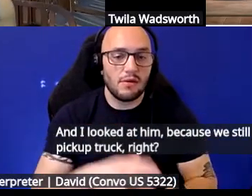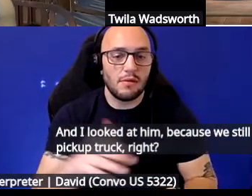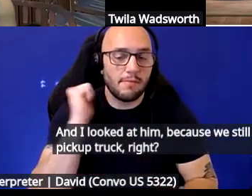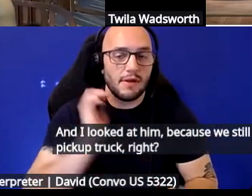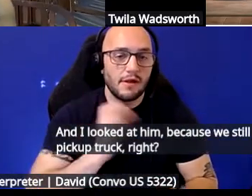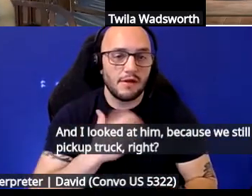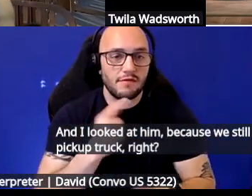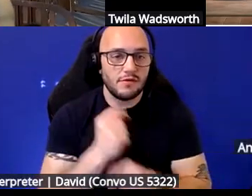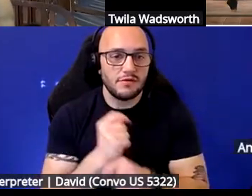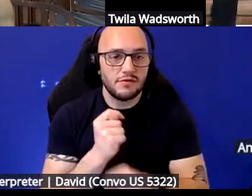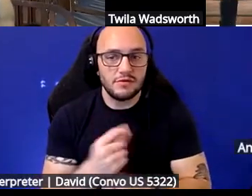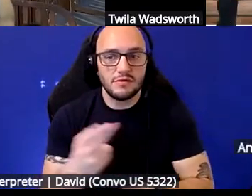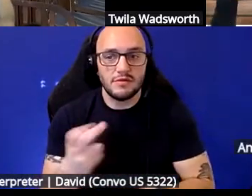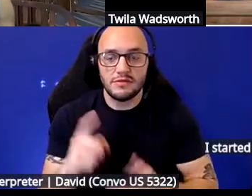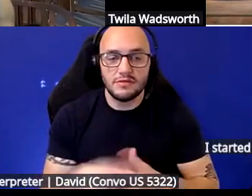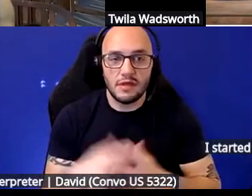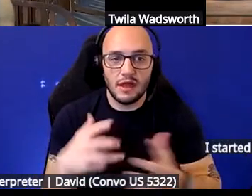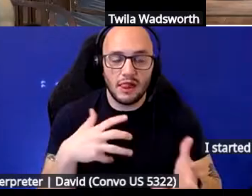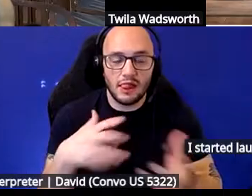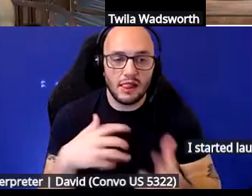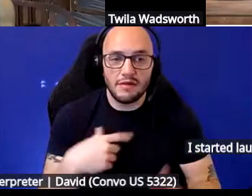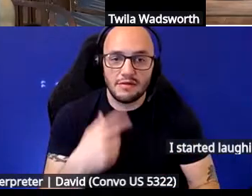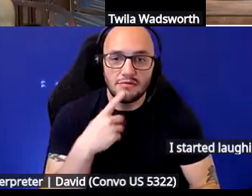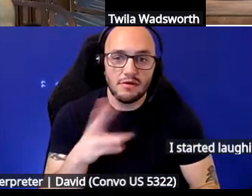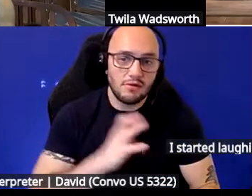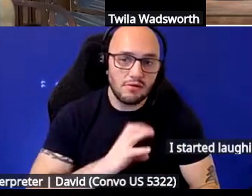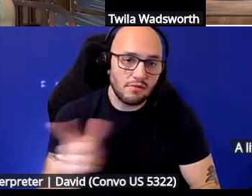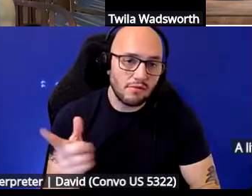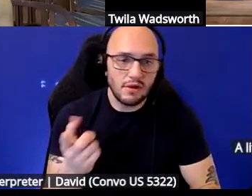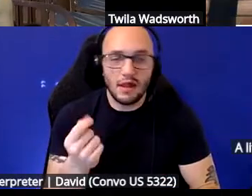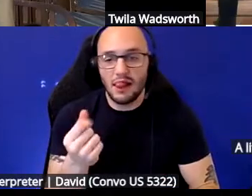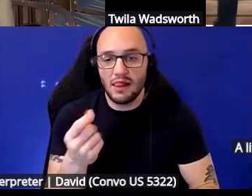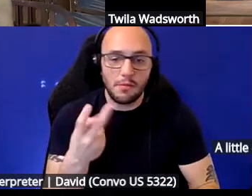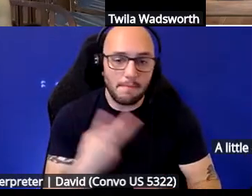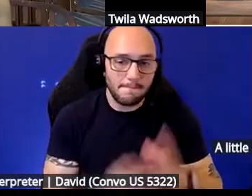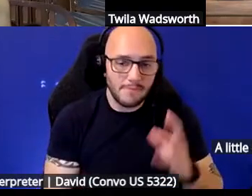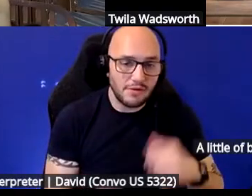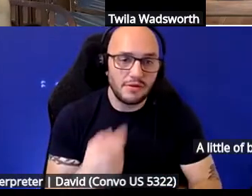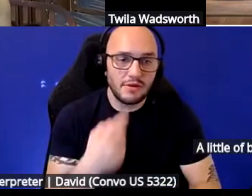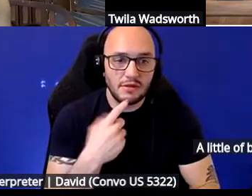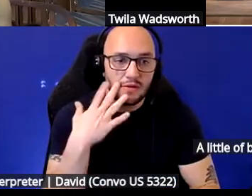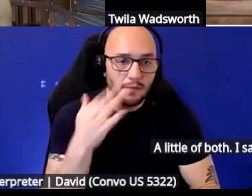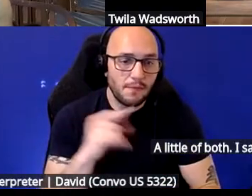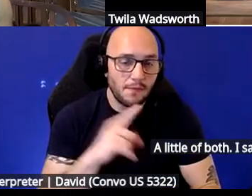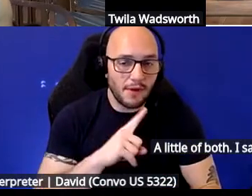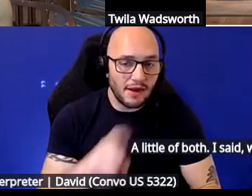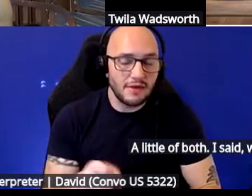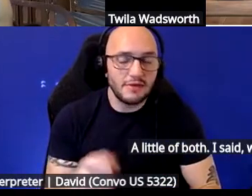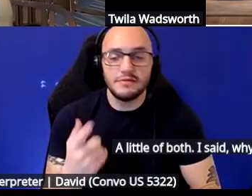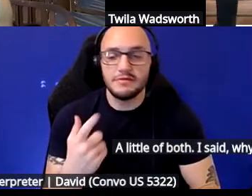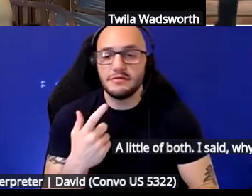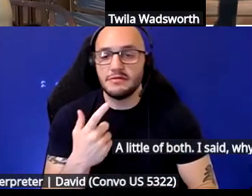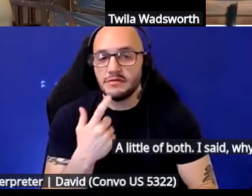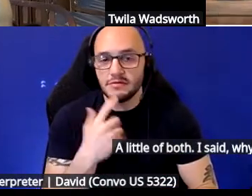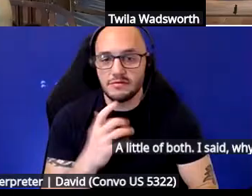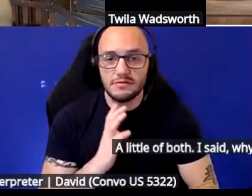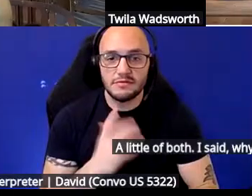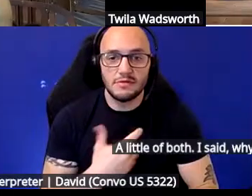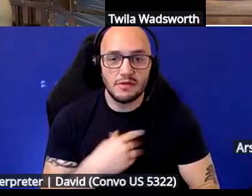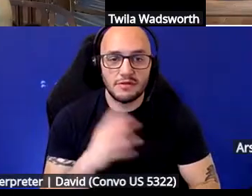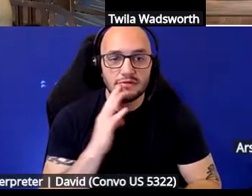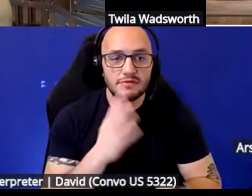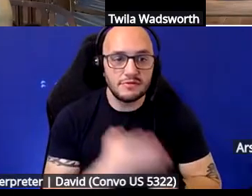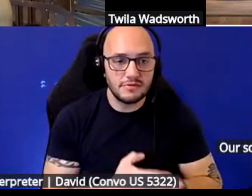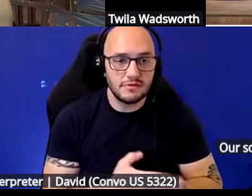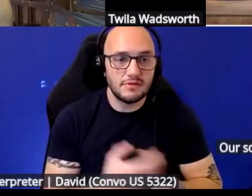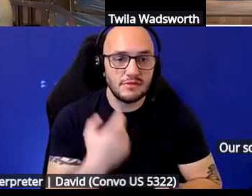And I started laughing. I said, "Well, a little of both." I said, "Why do you ask?" And he says, "Our son